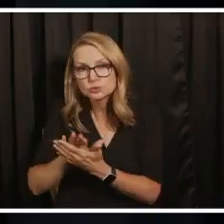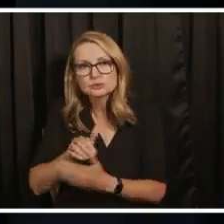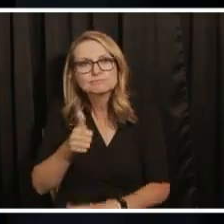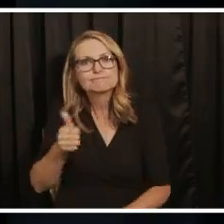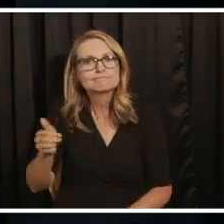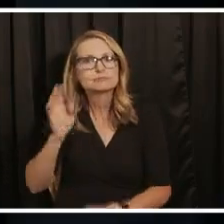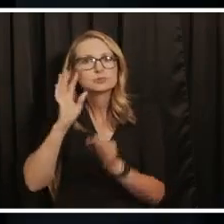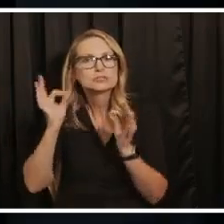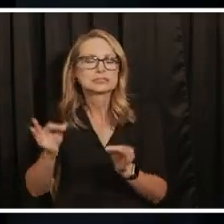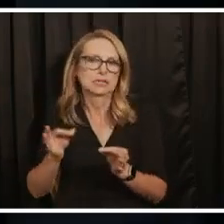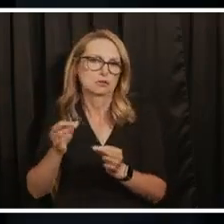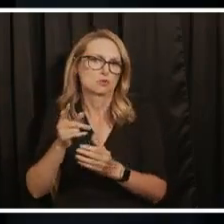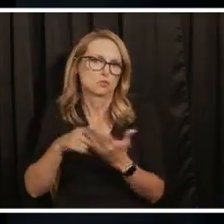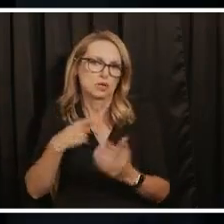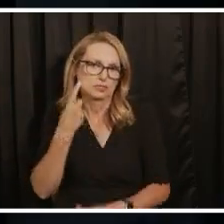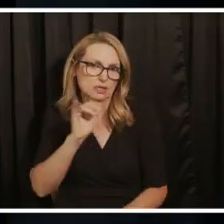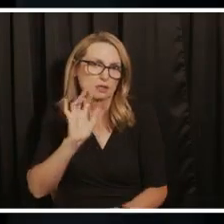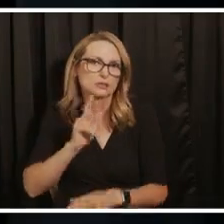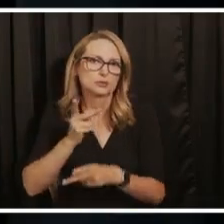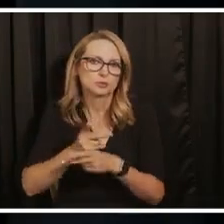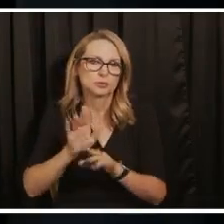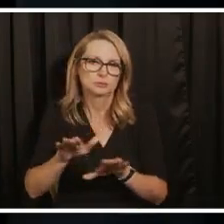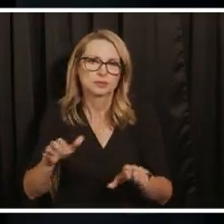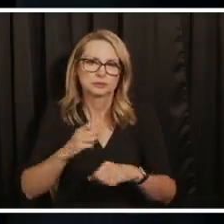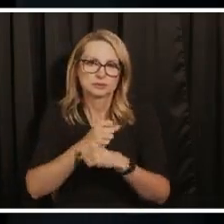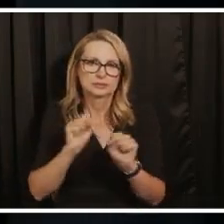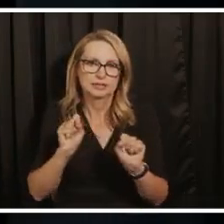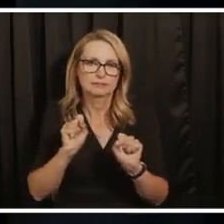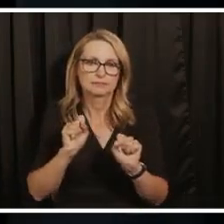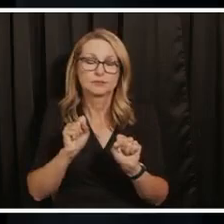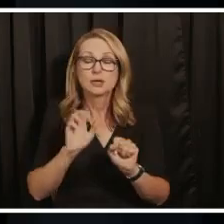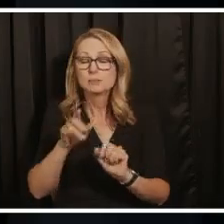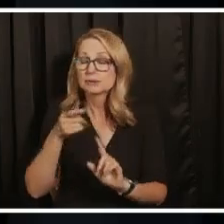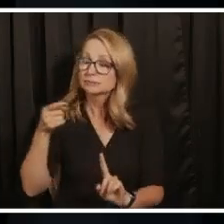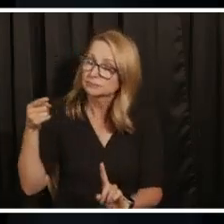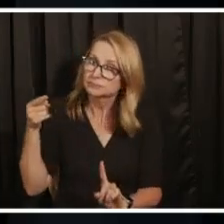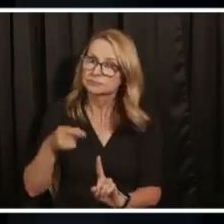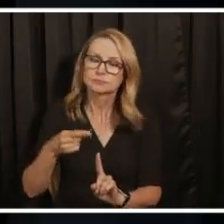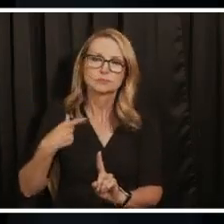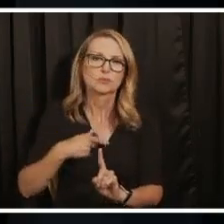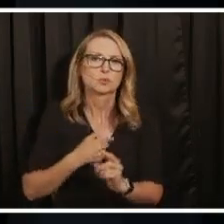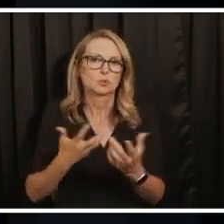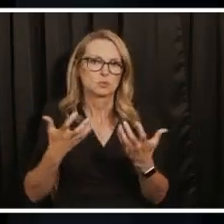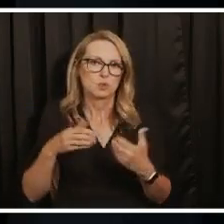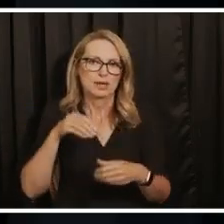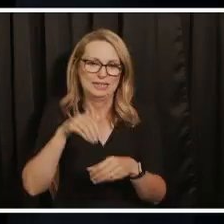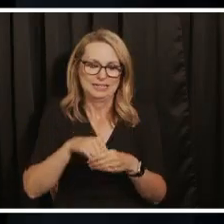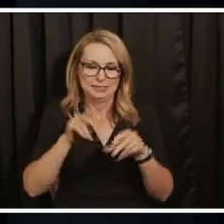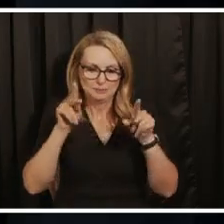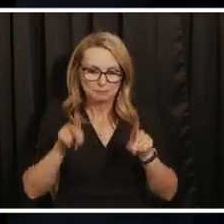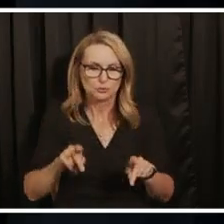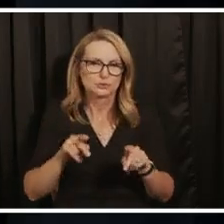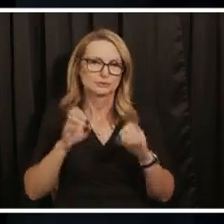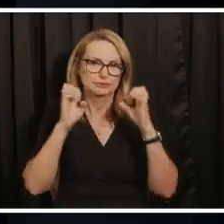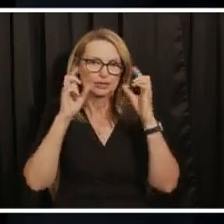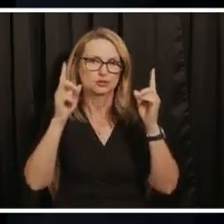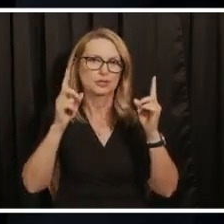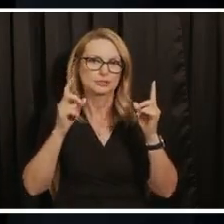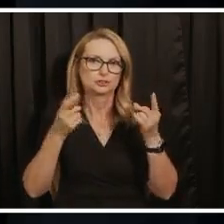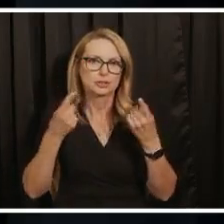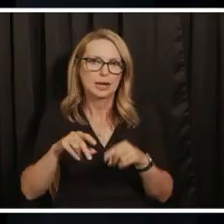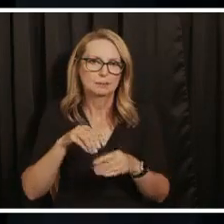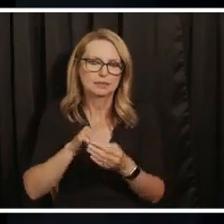safe. Our bottom line, of course, is that we want in-person education to be in place this year.